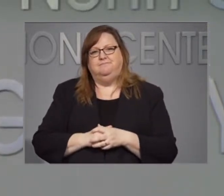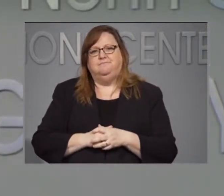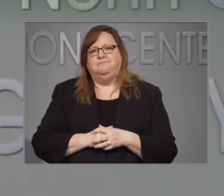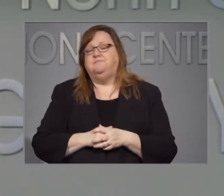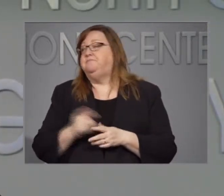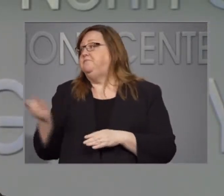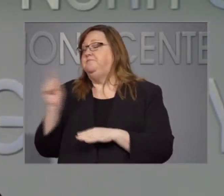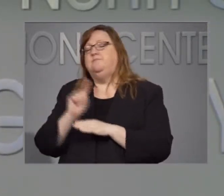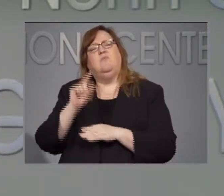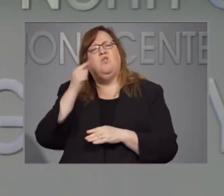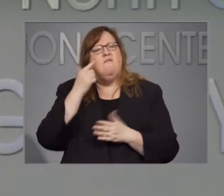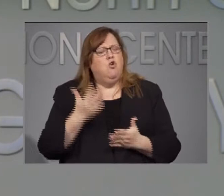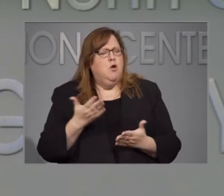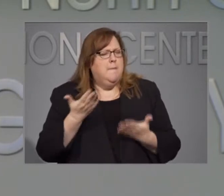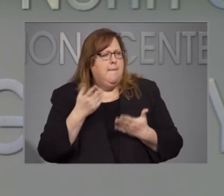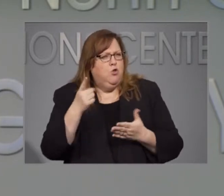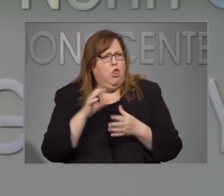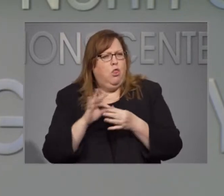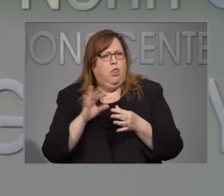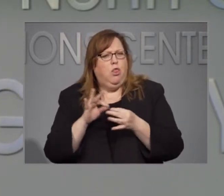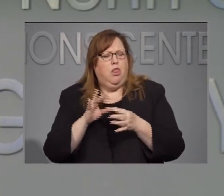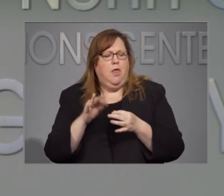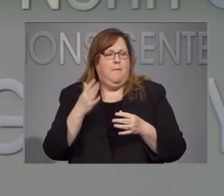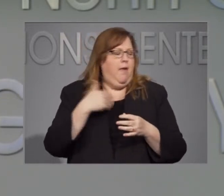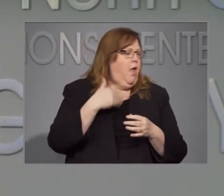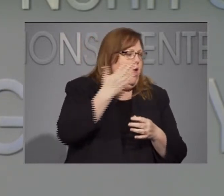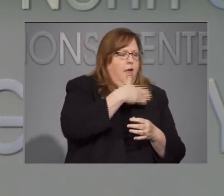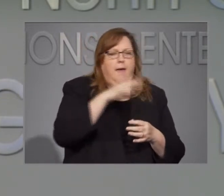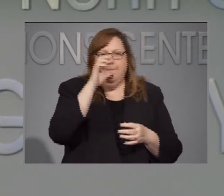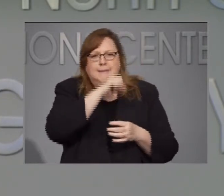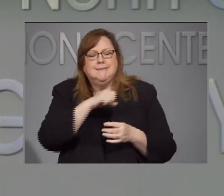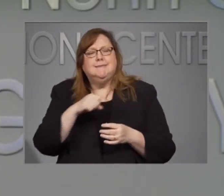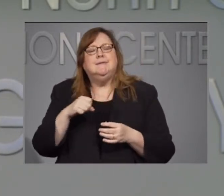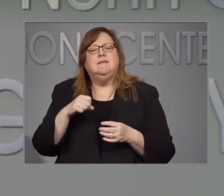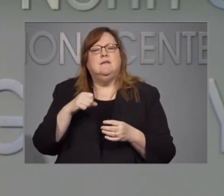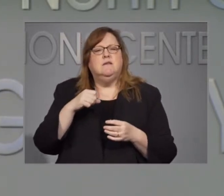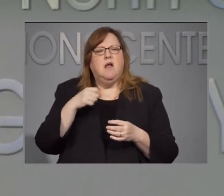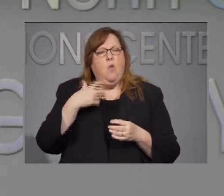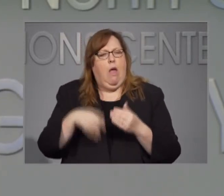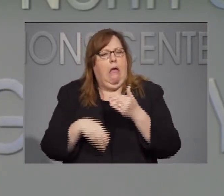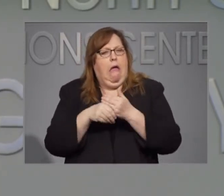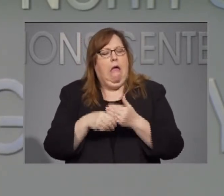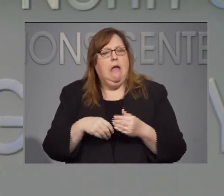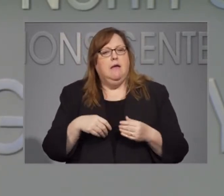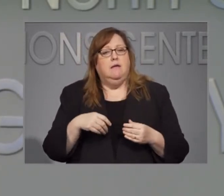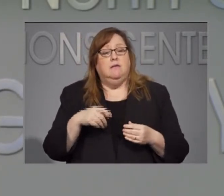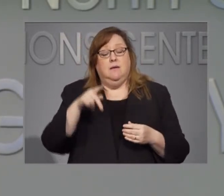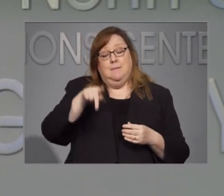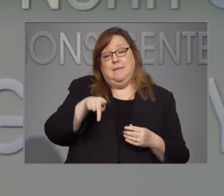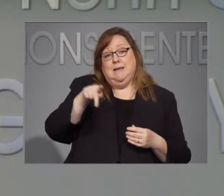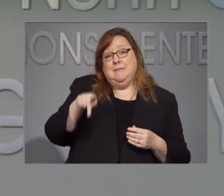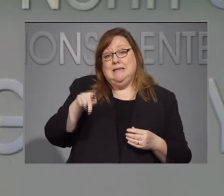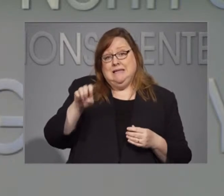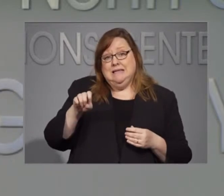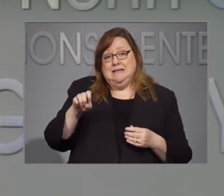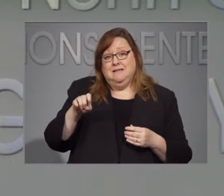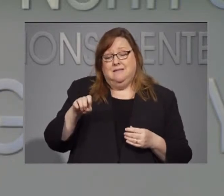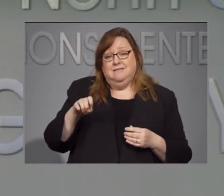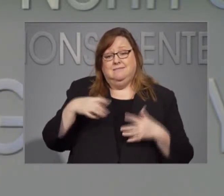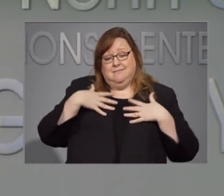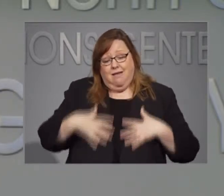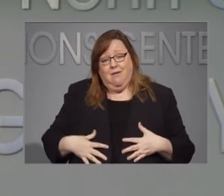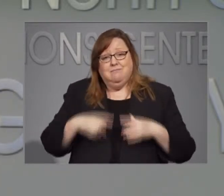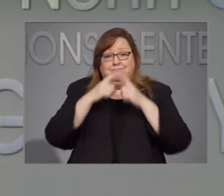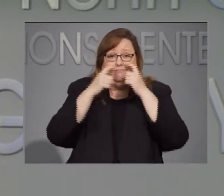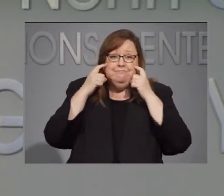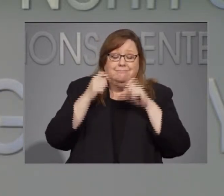And you might have said this, Dr. Cohen, because I was talking to somebody, but we have been sending personal protective equipment to all of our nursing